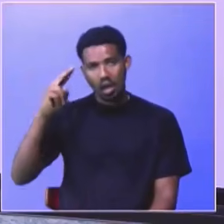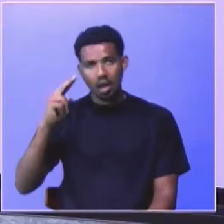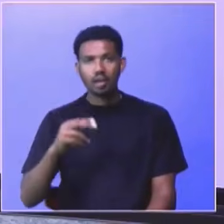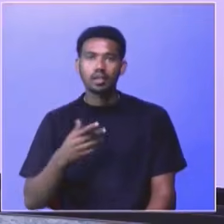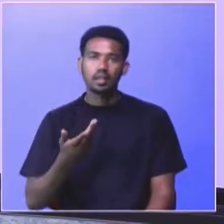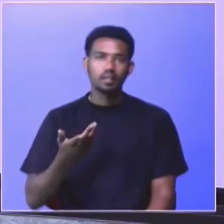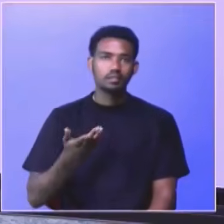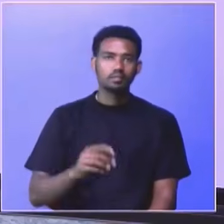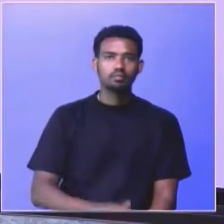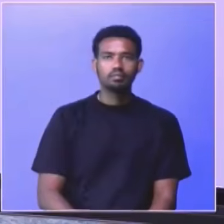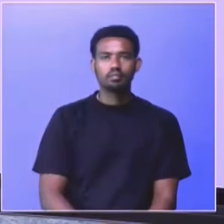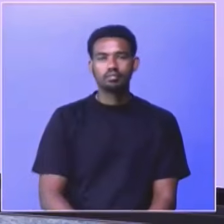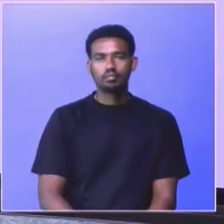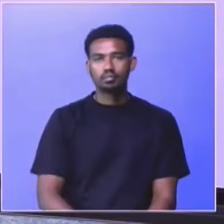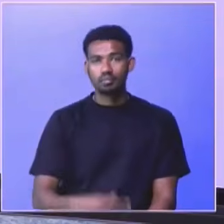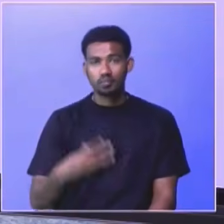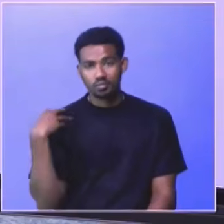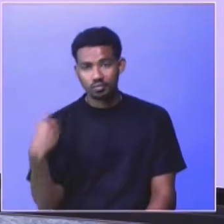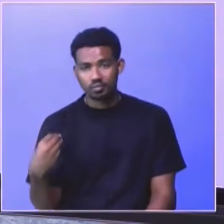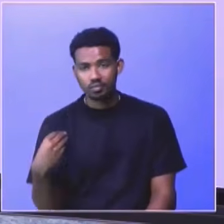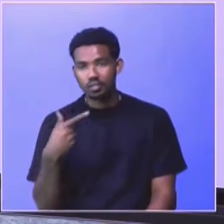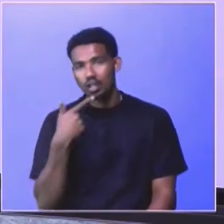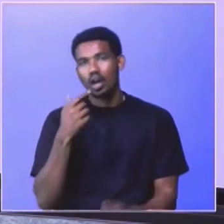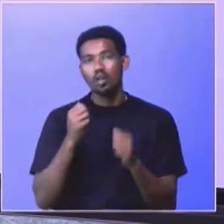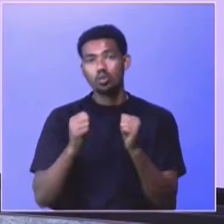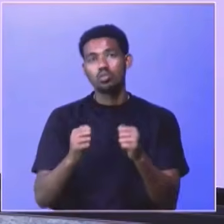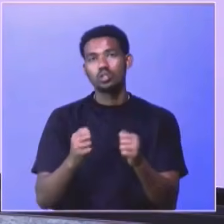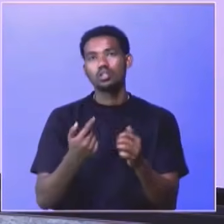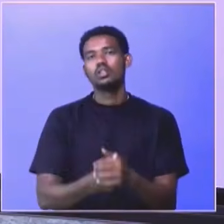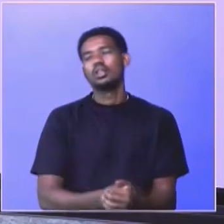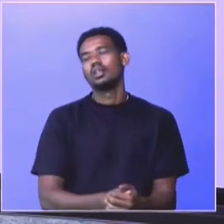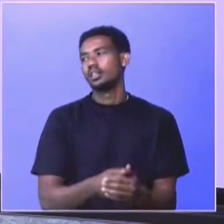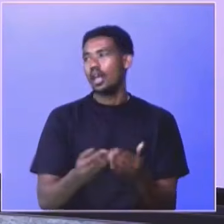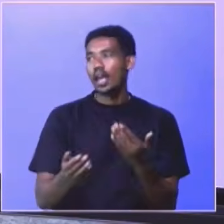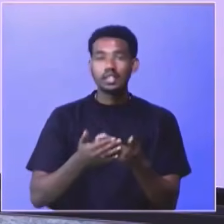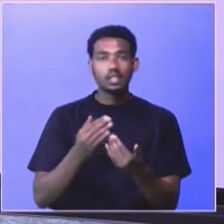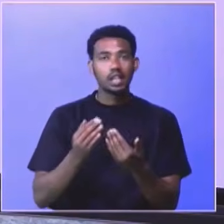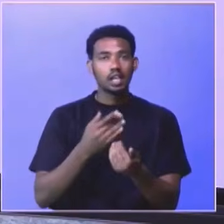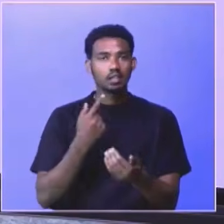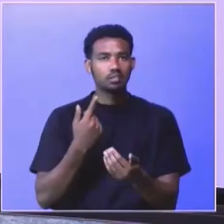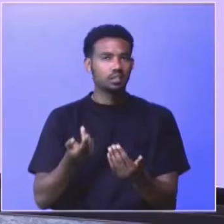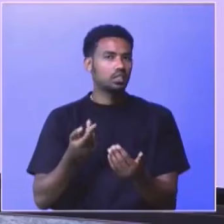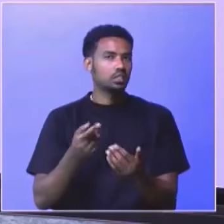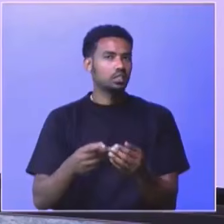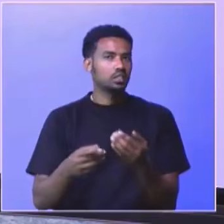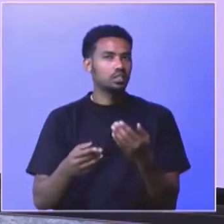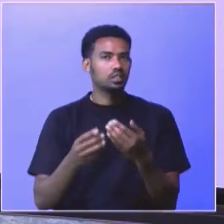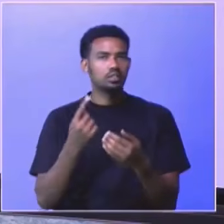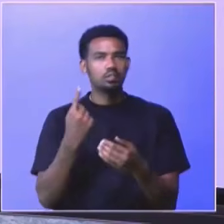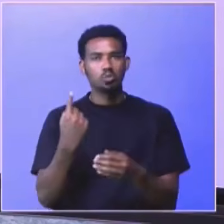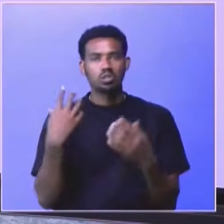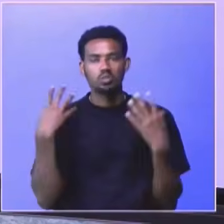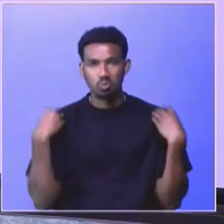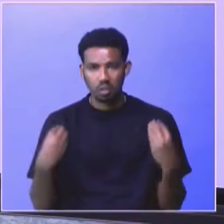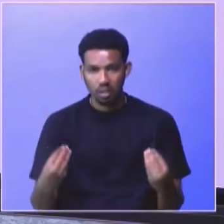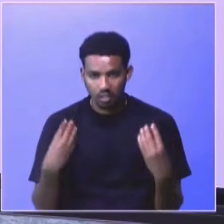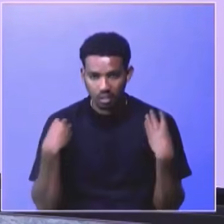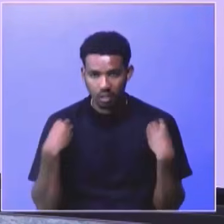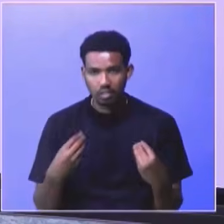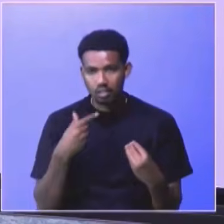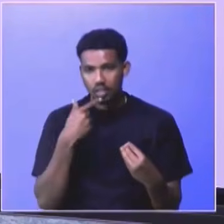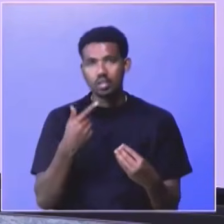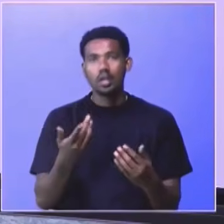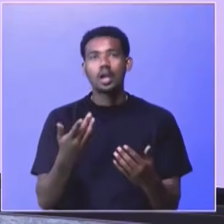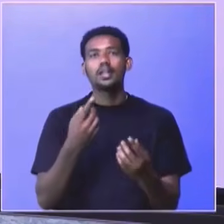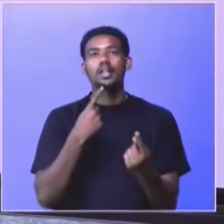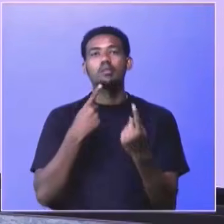up. This is a method of easily by starting greet somebody. But let me show you by